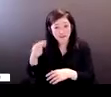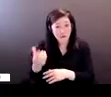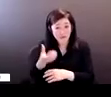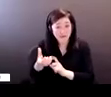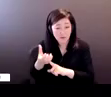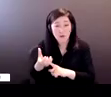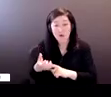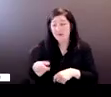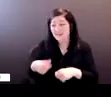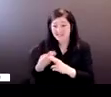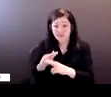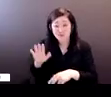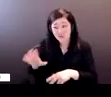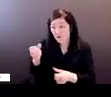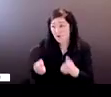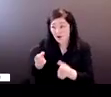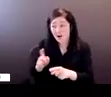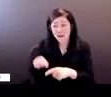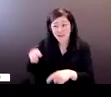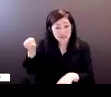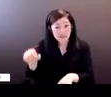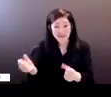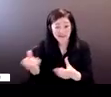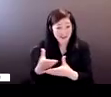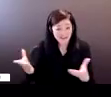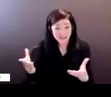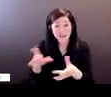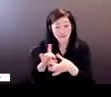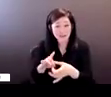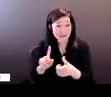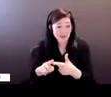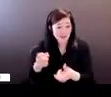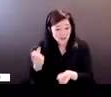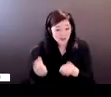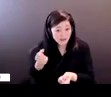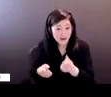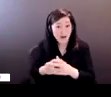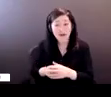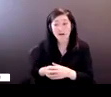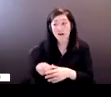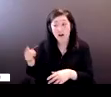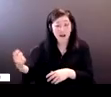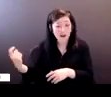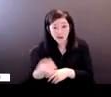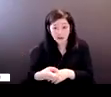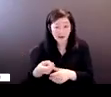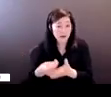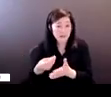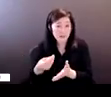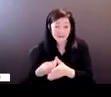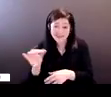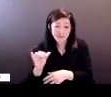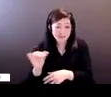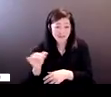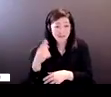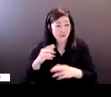used her car, but Mary paid all expenses relating to the car. Mary gifted him large sums of money for